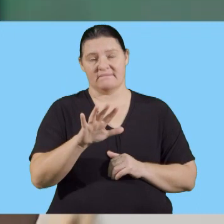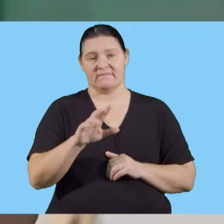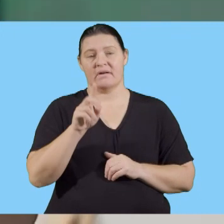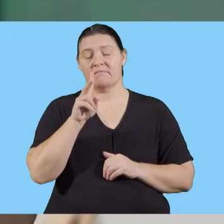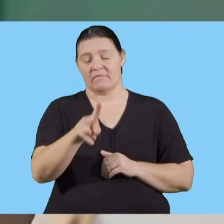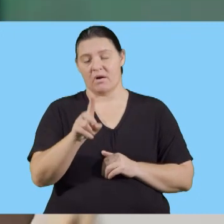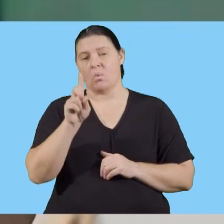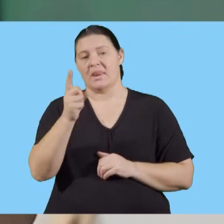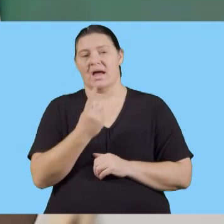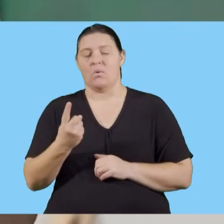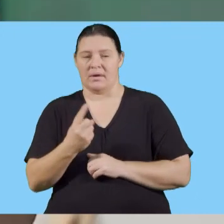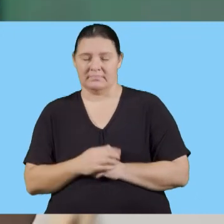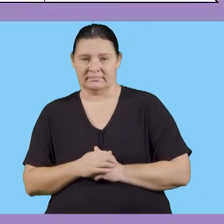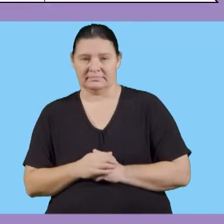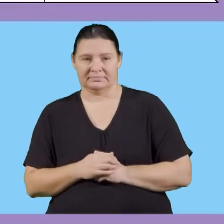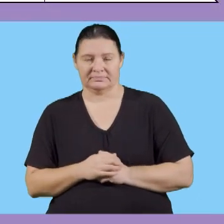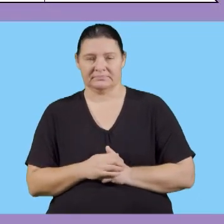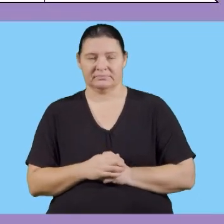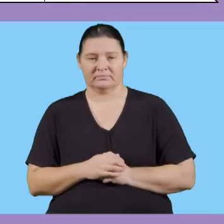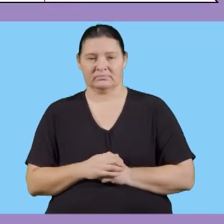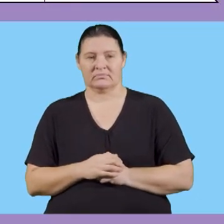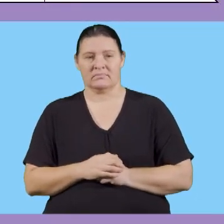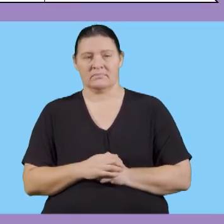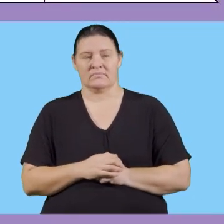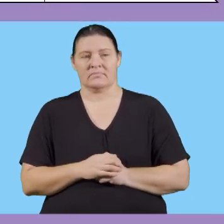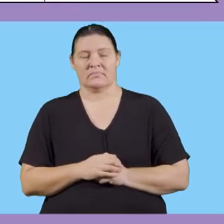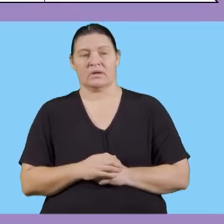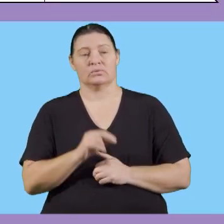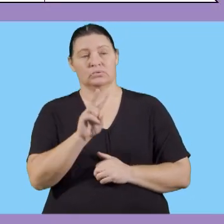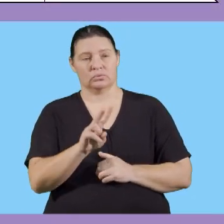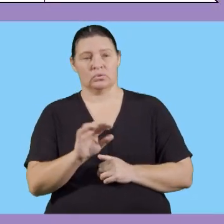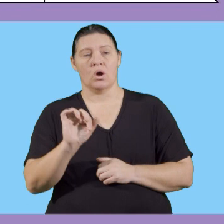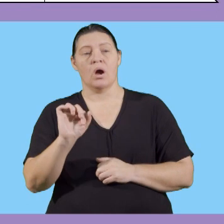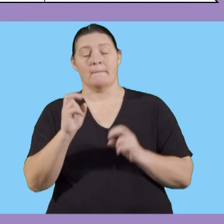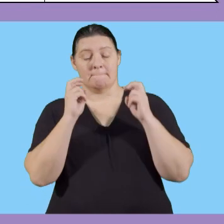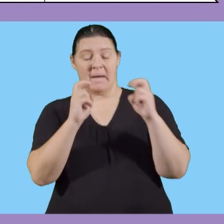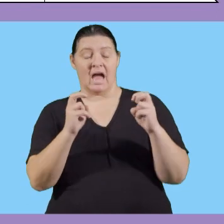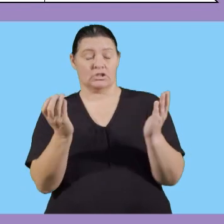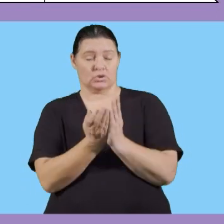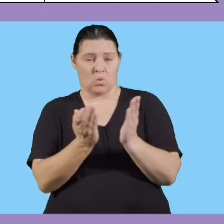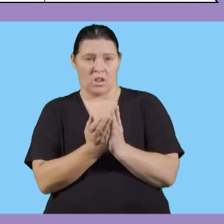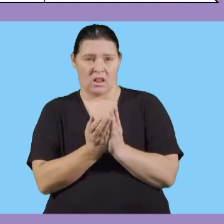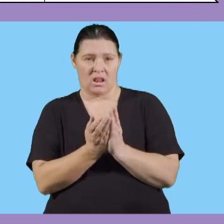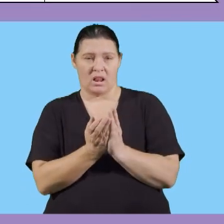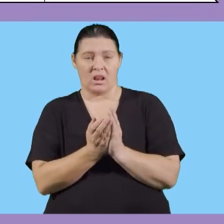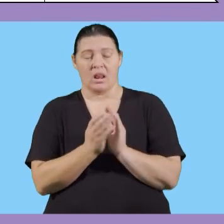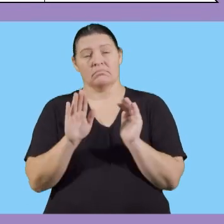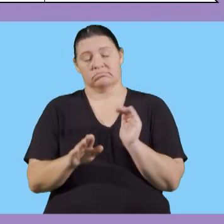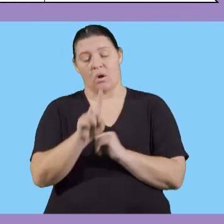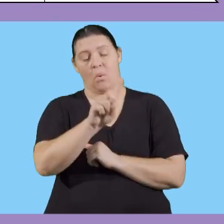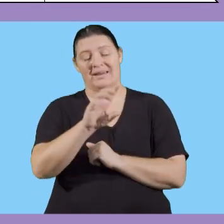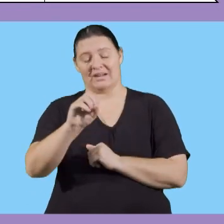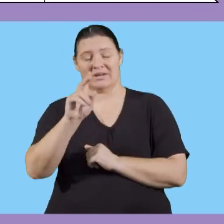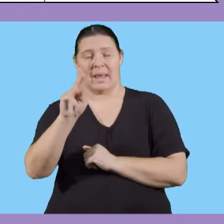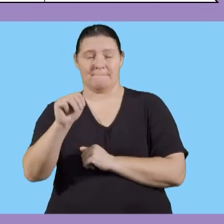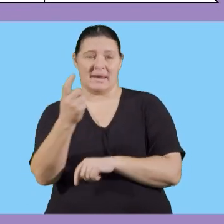105 kilometers per hour. Let's move on to number 2. So a school bus traveling at 100 kilometers